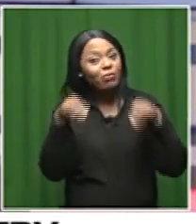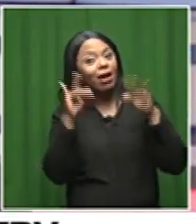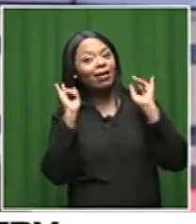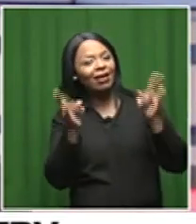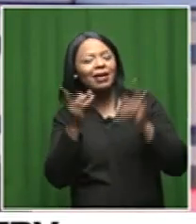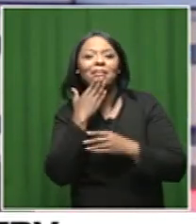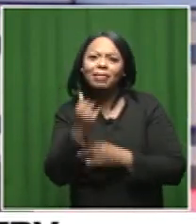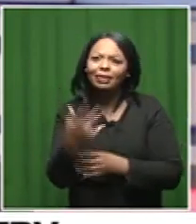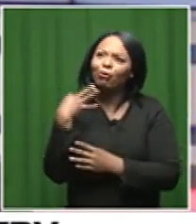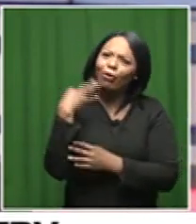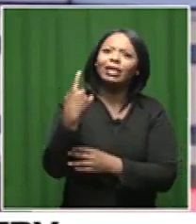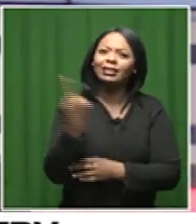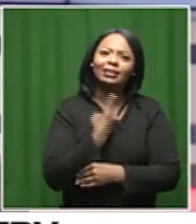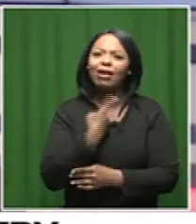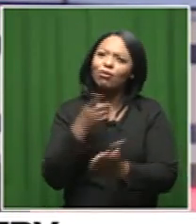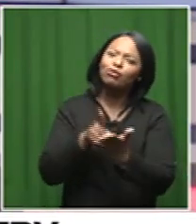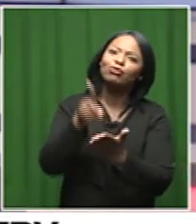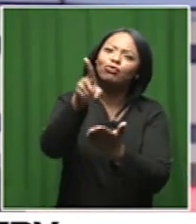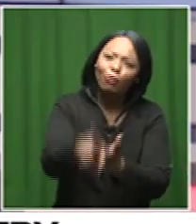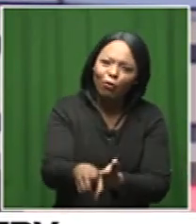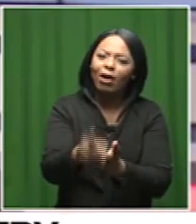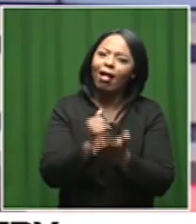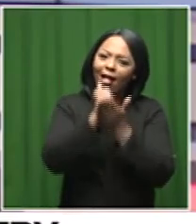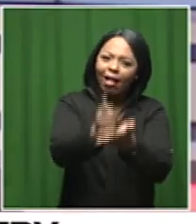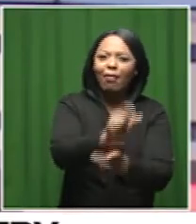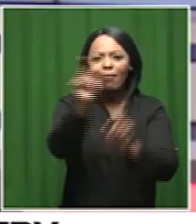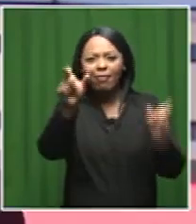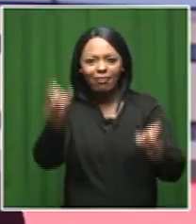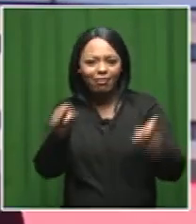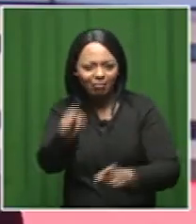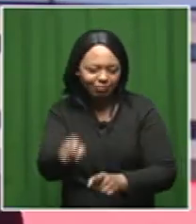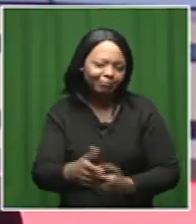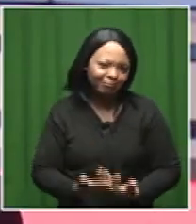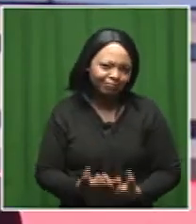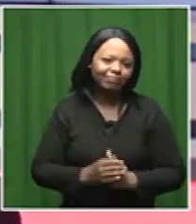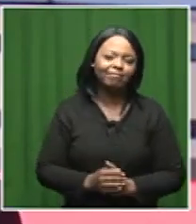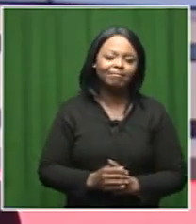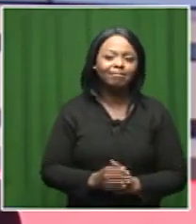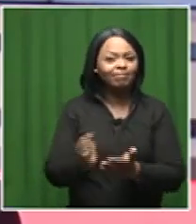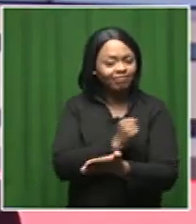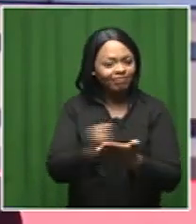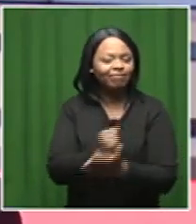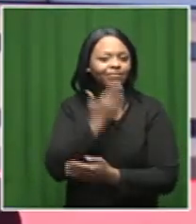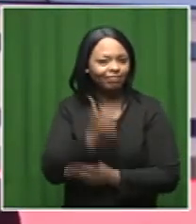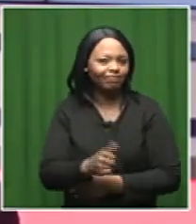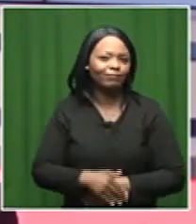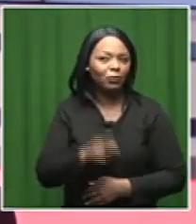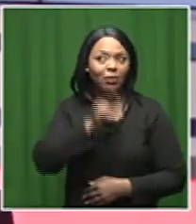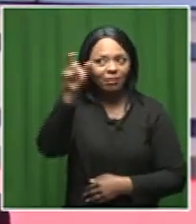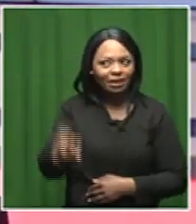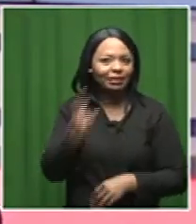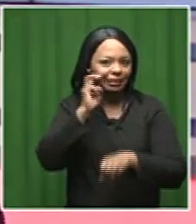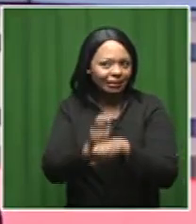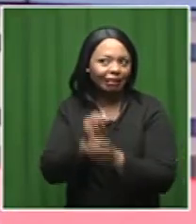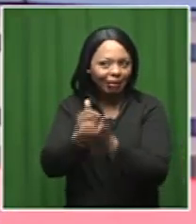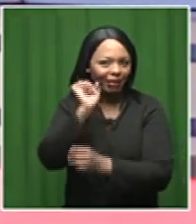this, go out, contact them and make your way to their facilities to get yourself registered so that you can help someone else